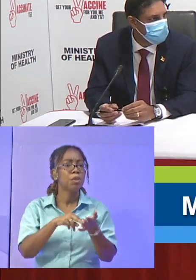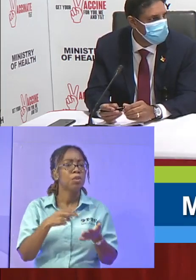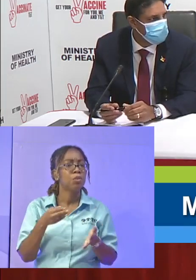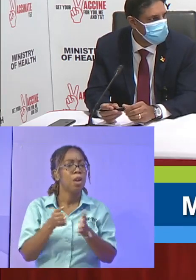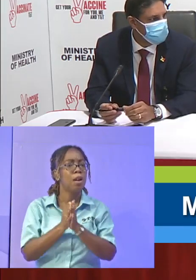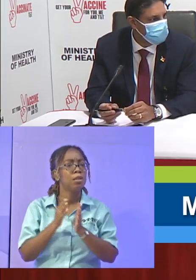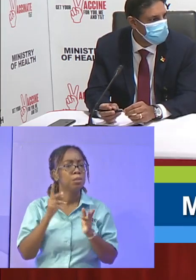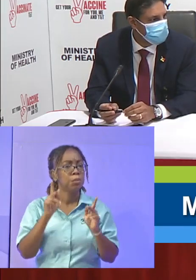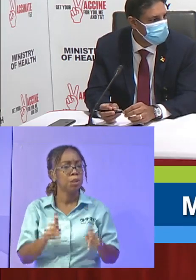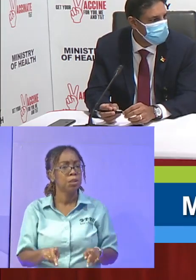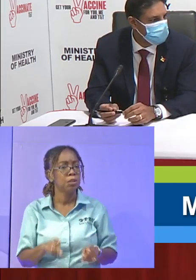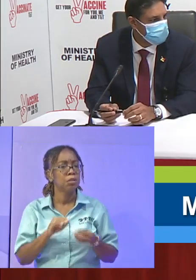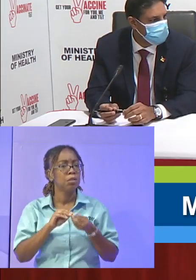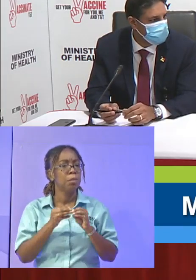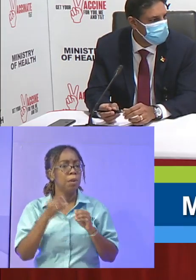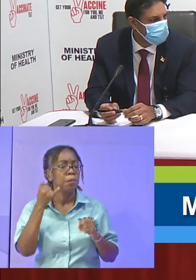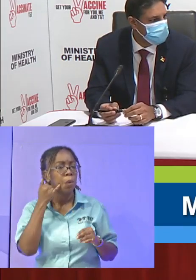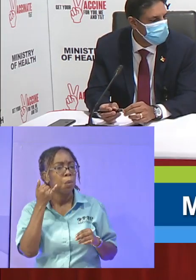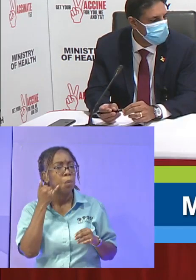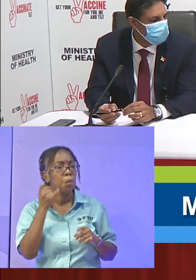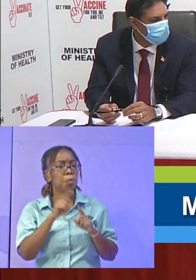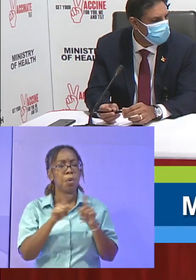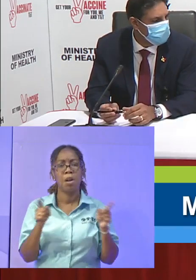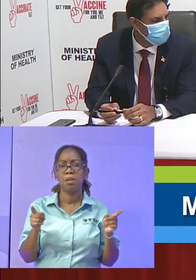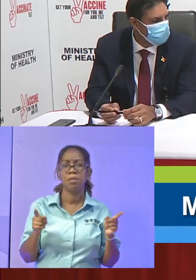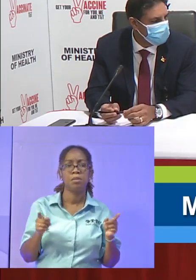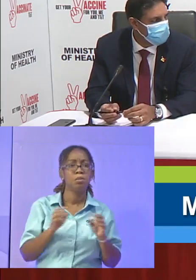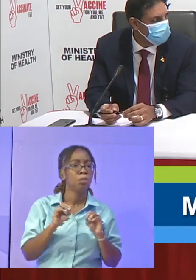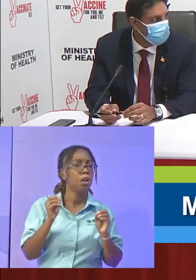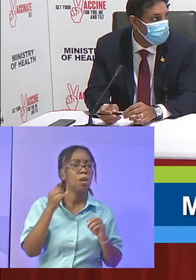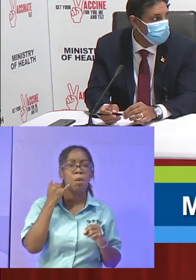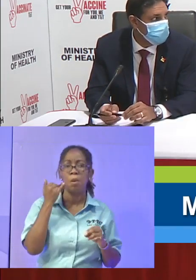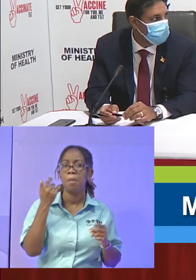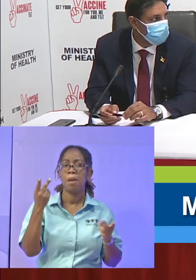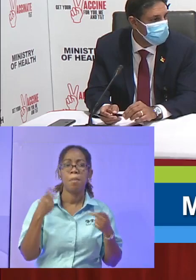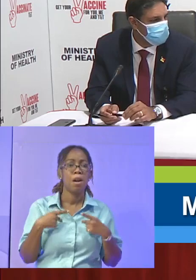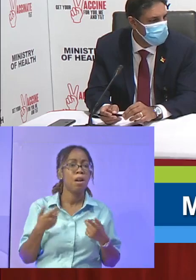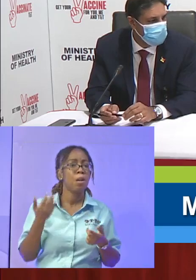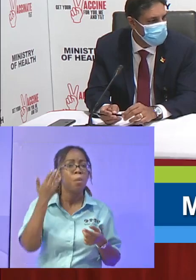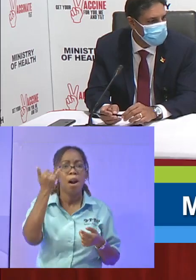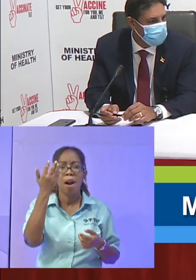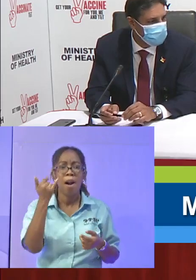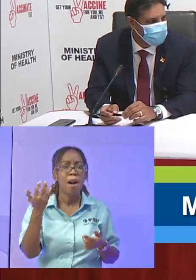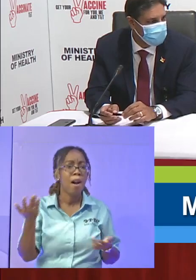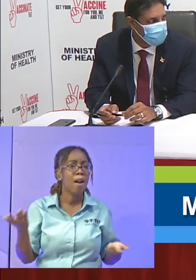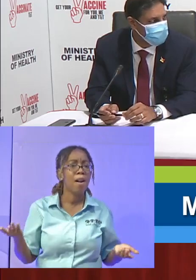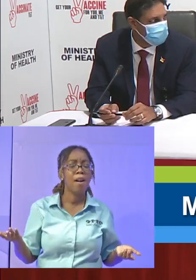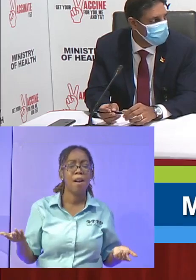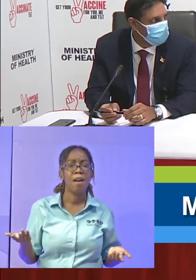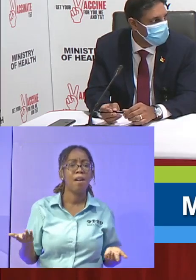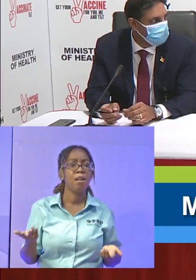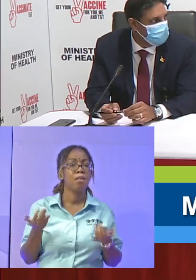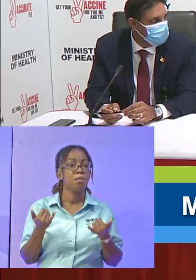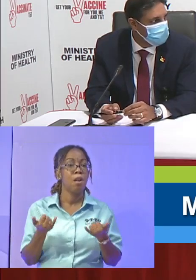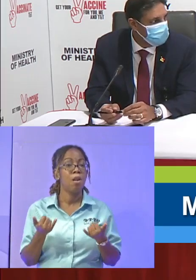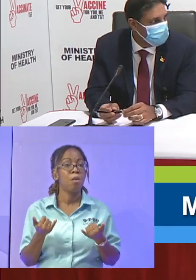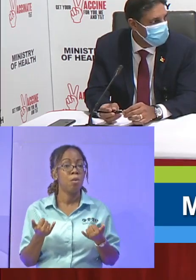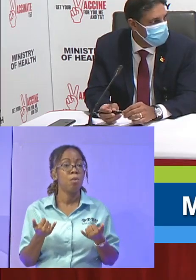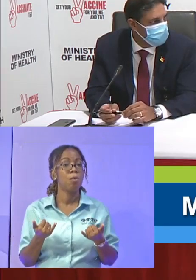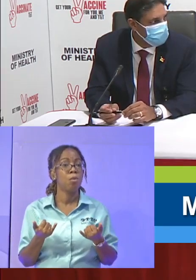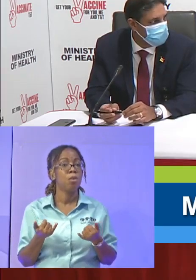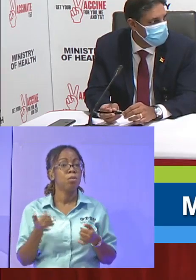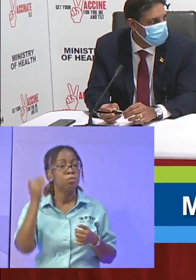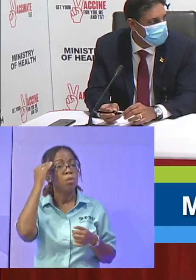that case. To date, they haven't received a call. Why is this? Since it again raises concerns as to whether or not the ministry